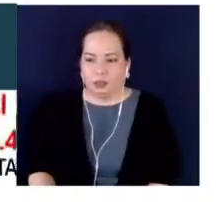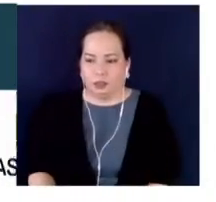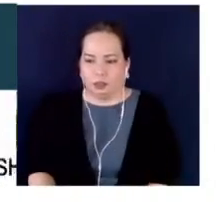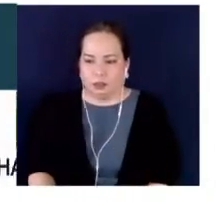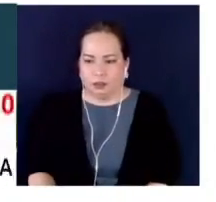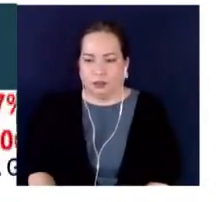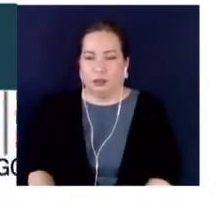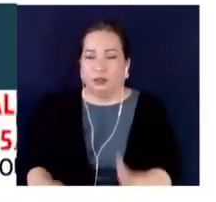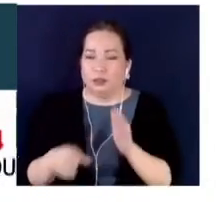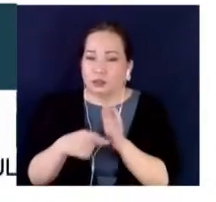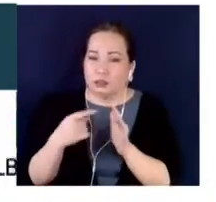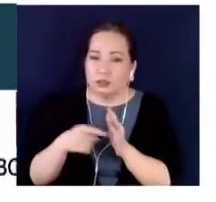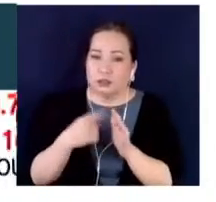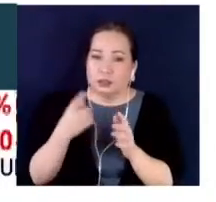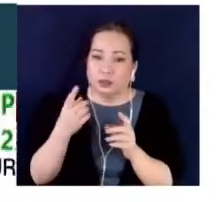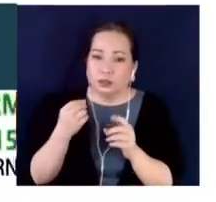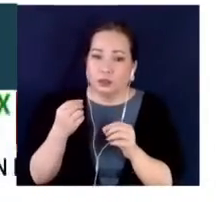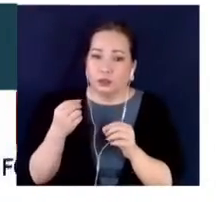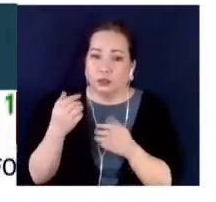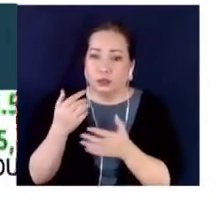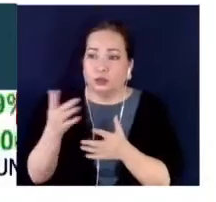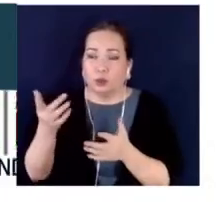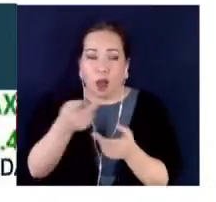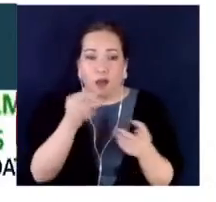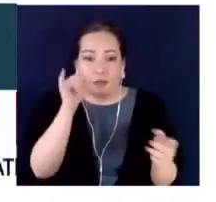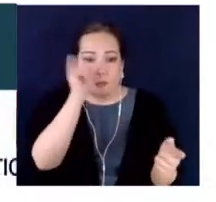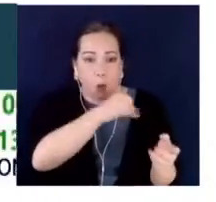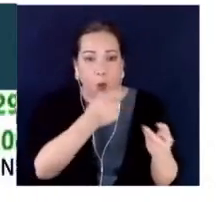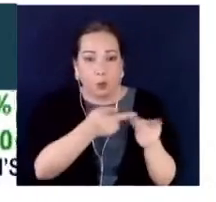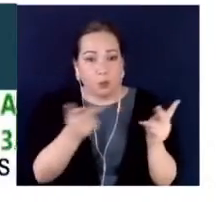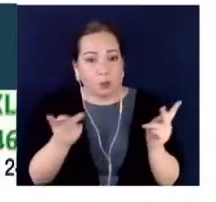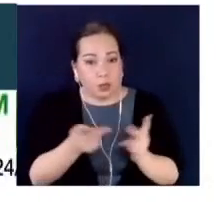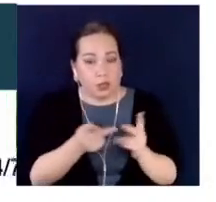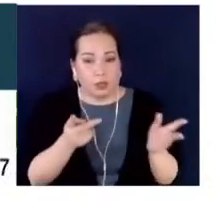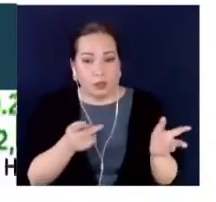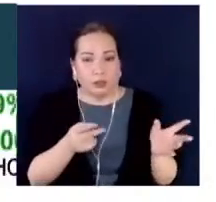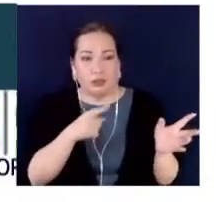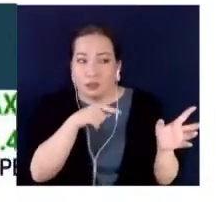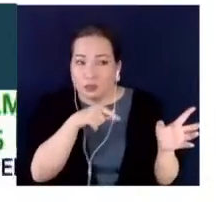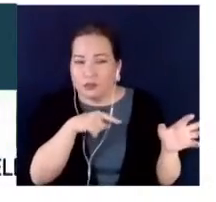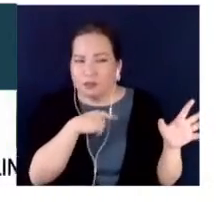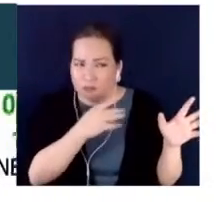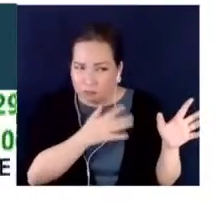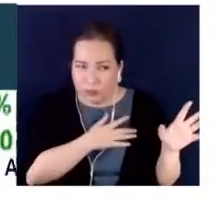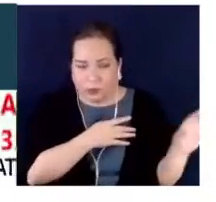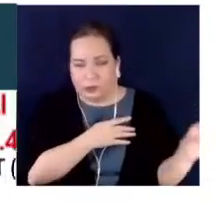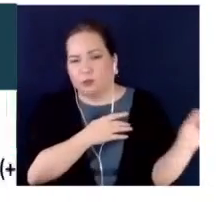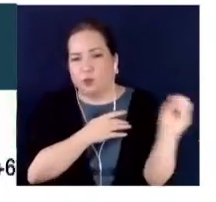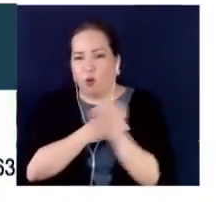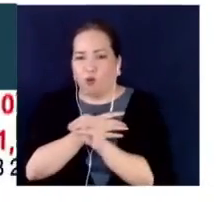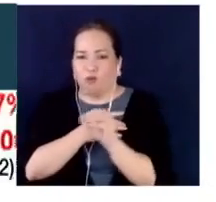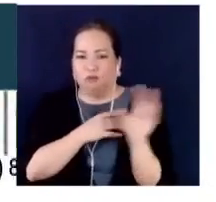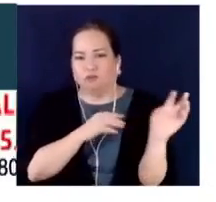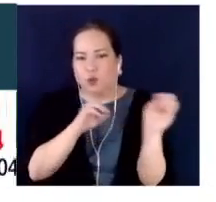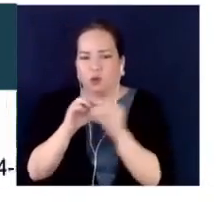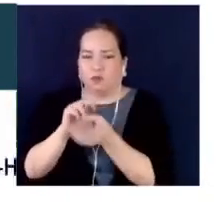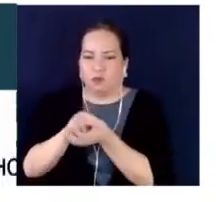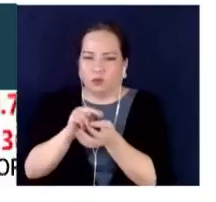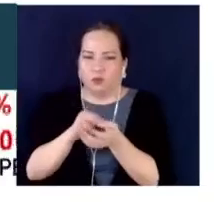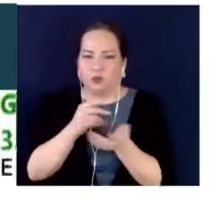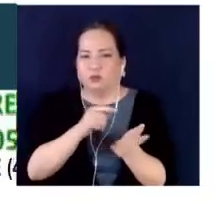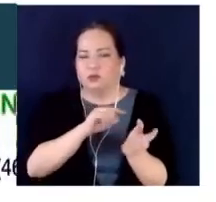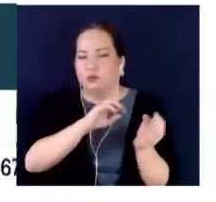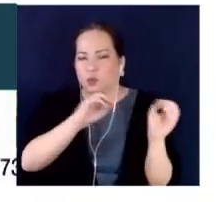to sacrifice the non-COVID areas and get our nurses from there to go to our